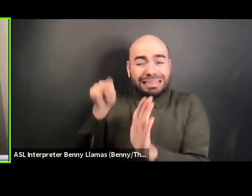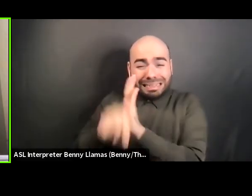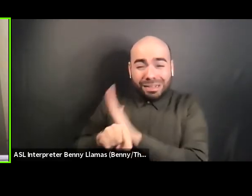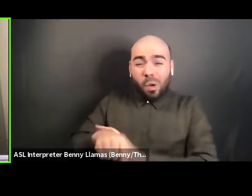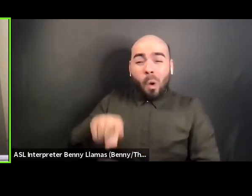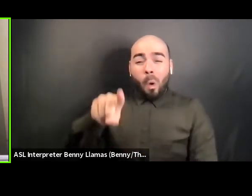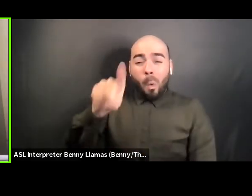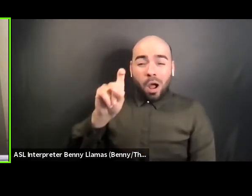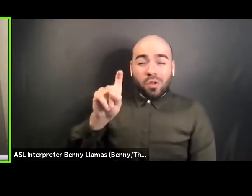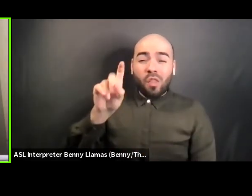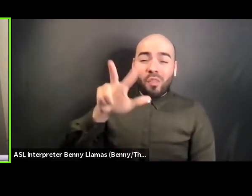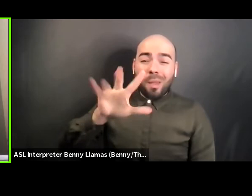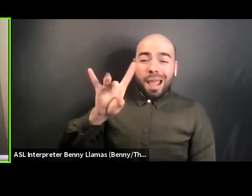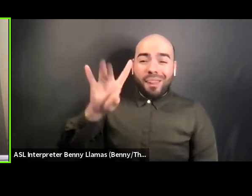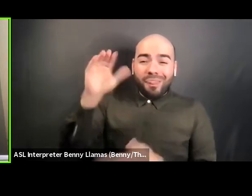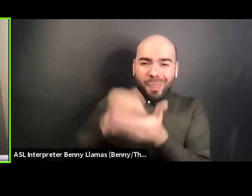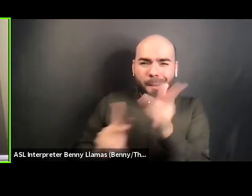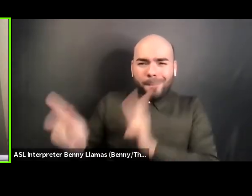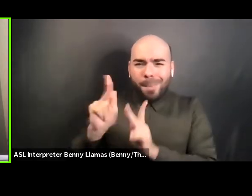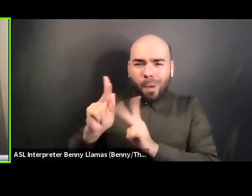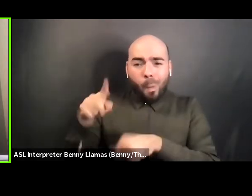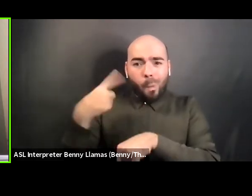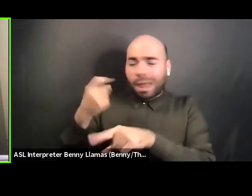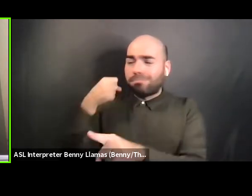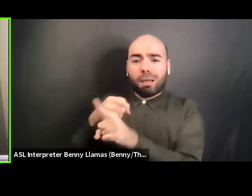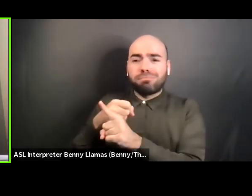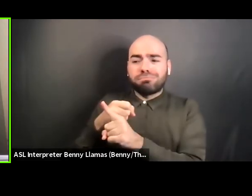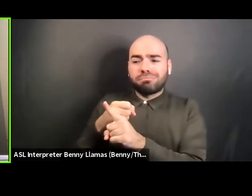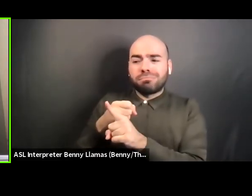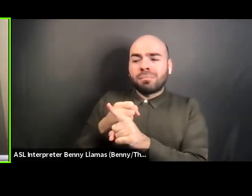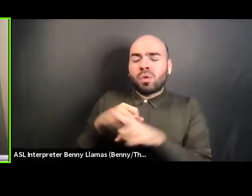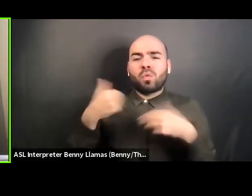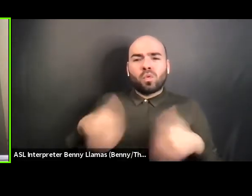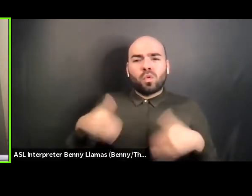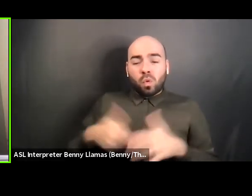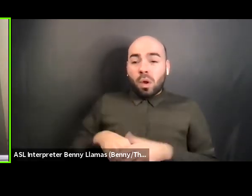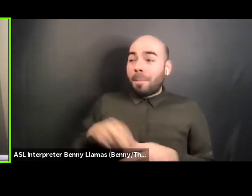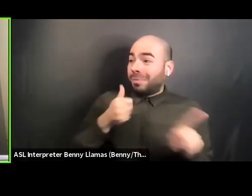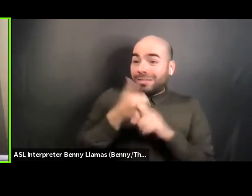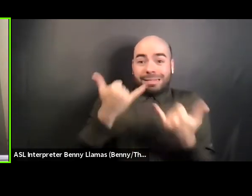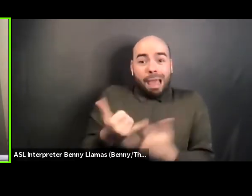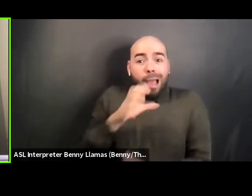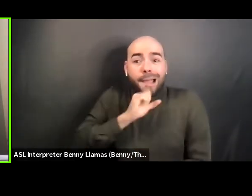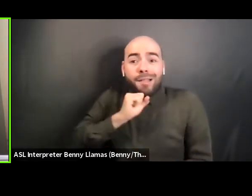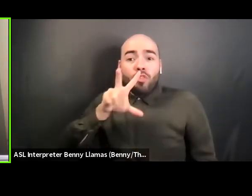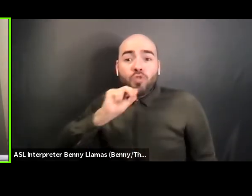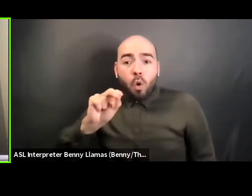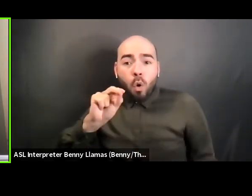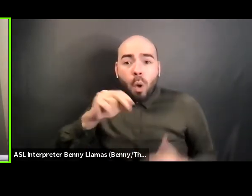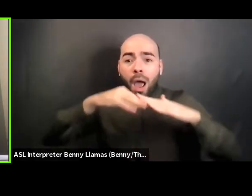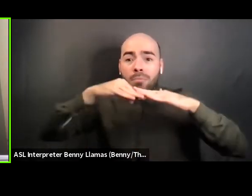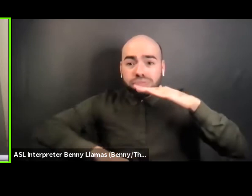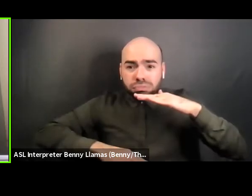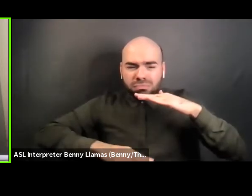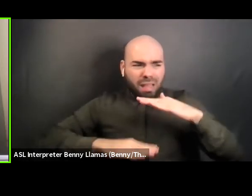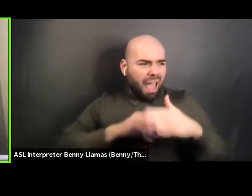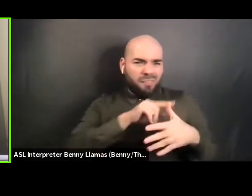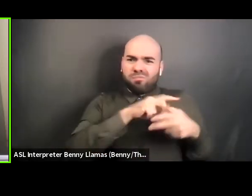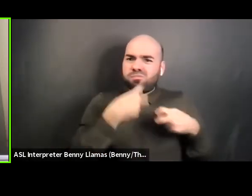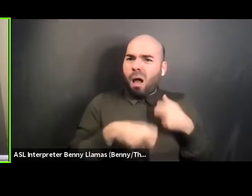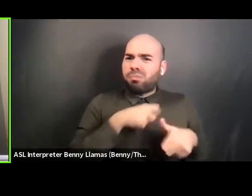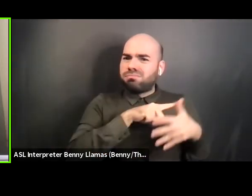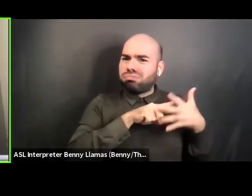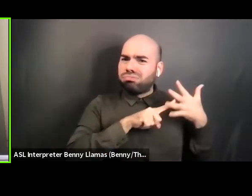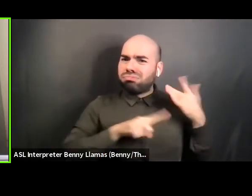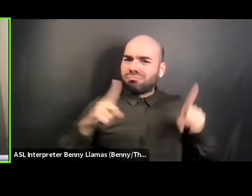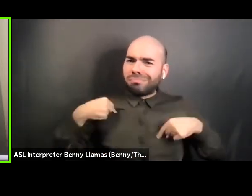Now today, those who are 30 and under are inheriting all that and more. They're